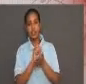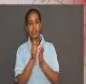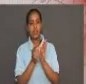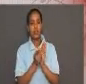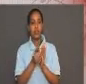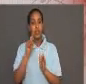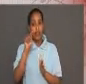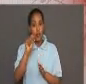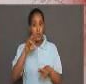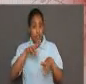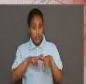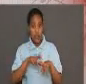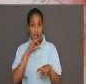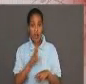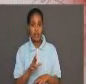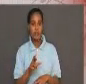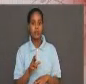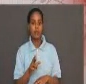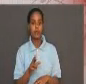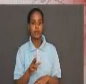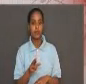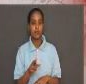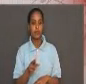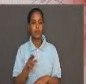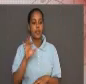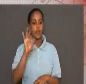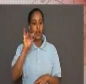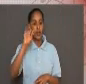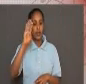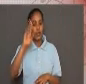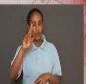of thermosets are fiberglass,